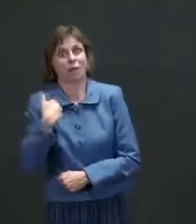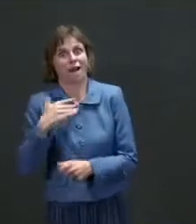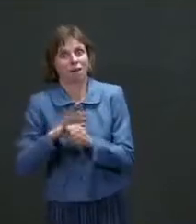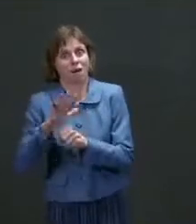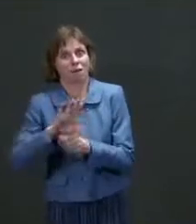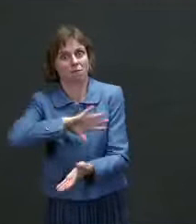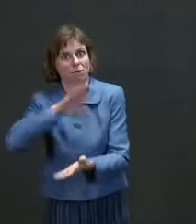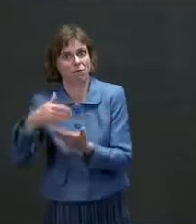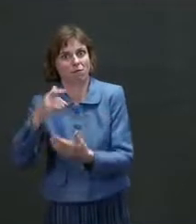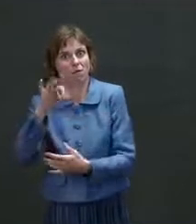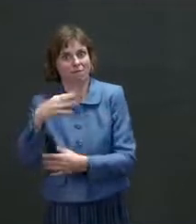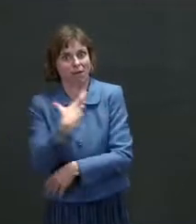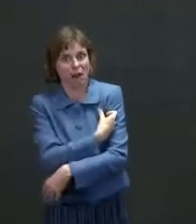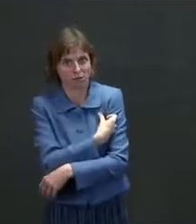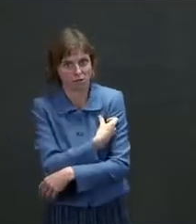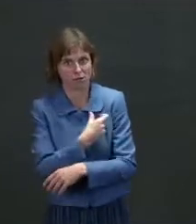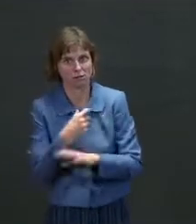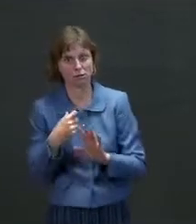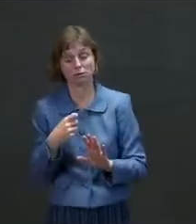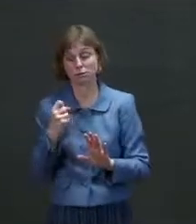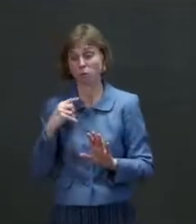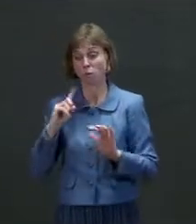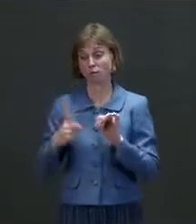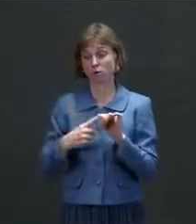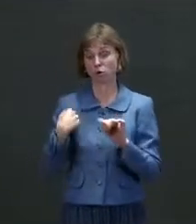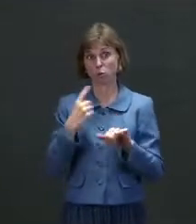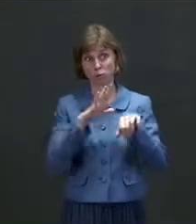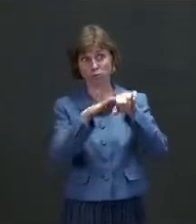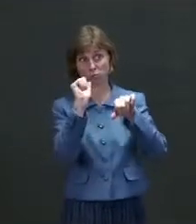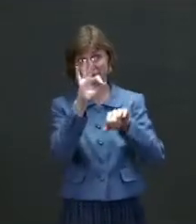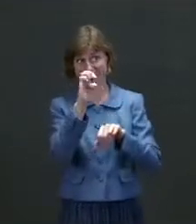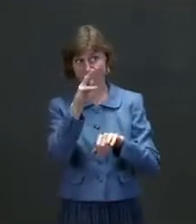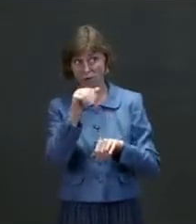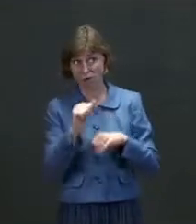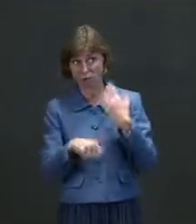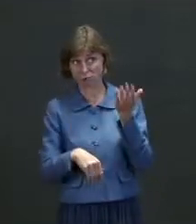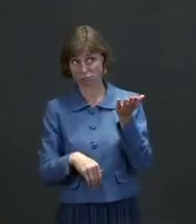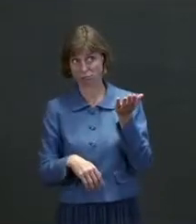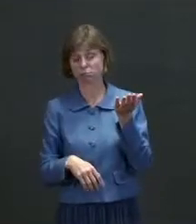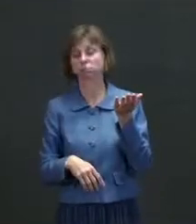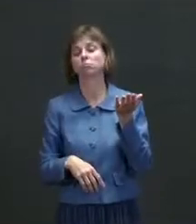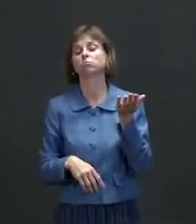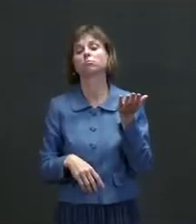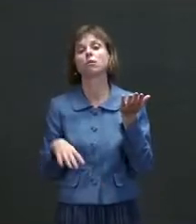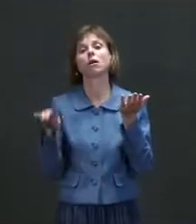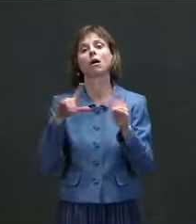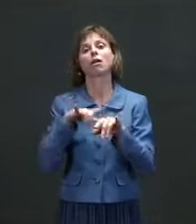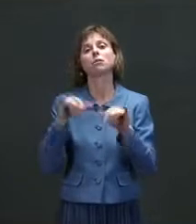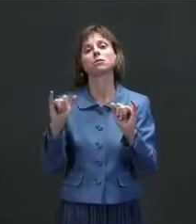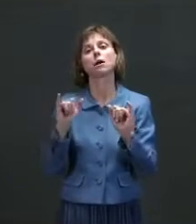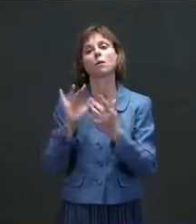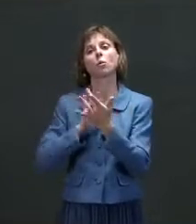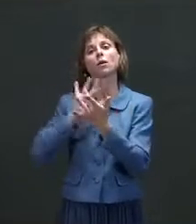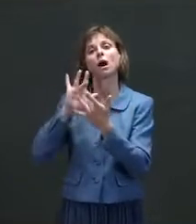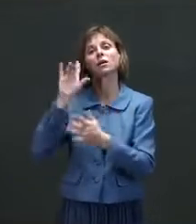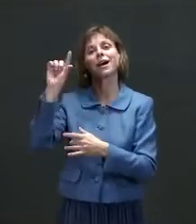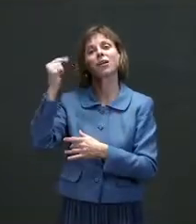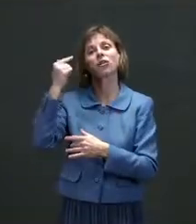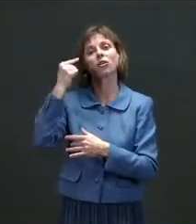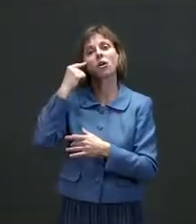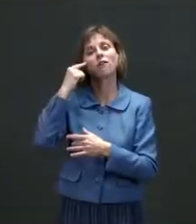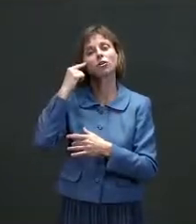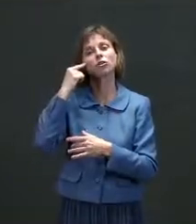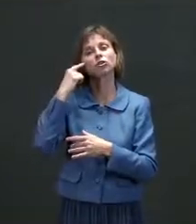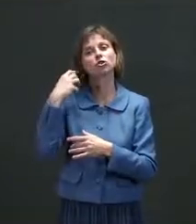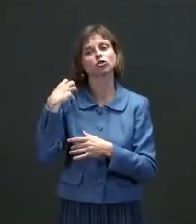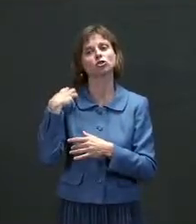of the first things we did was called in FEMA and also contacted every governor general and told